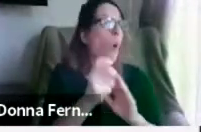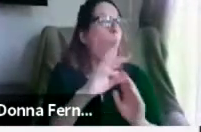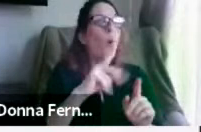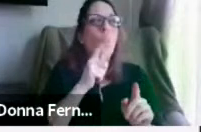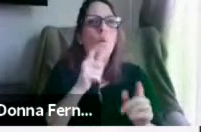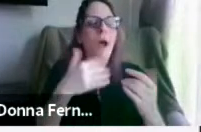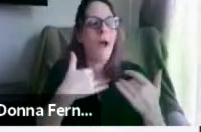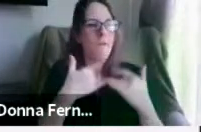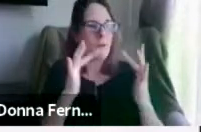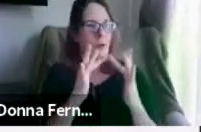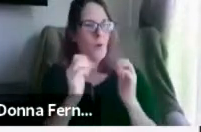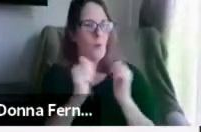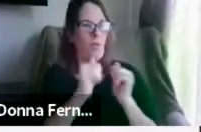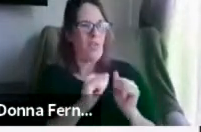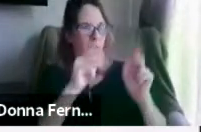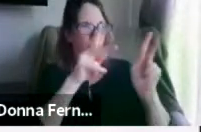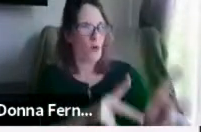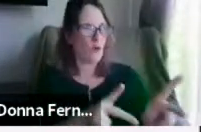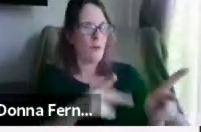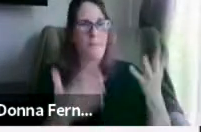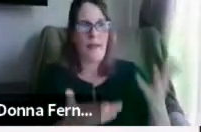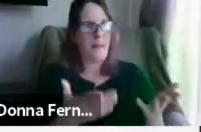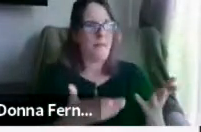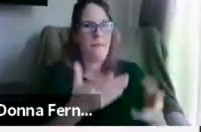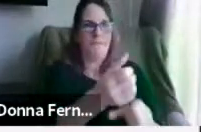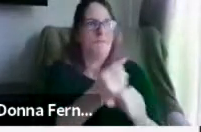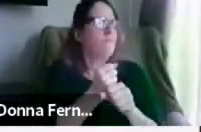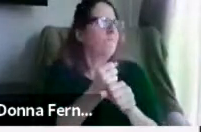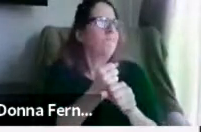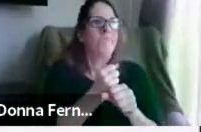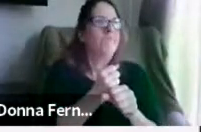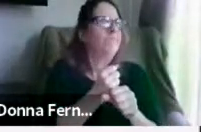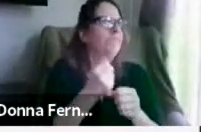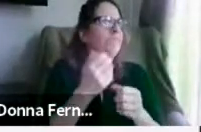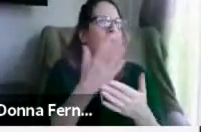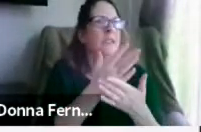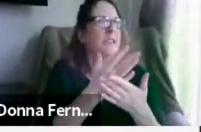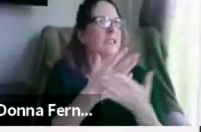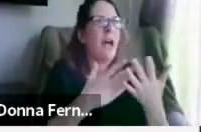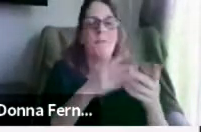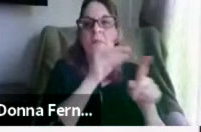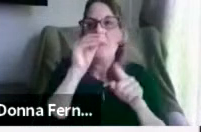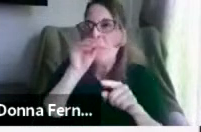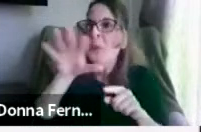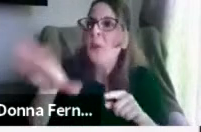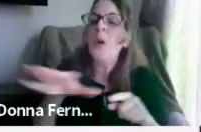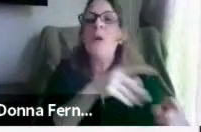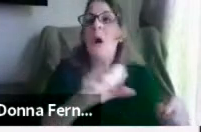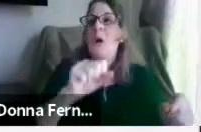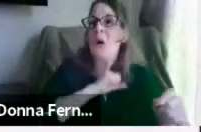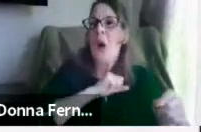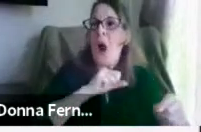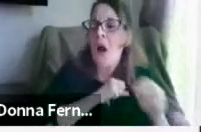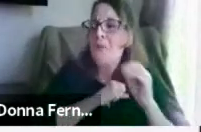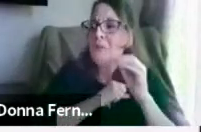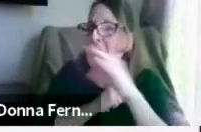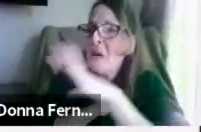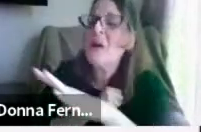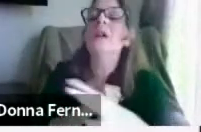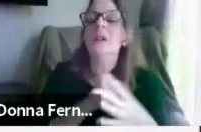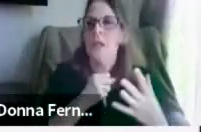physical contact and may have received some kind of aerosolized particles. So if somebody coughed on them or